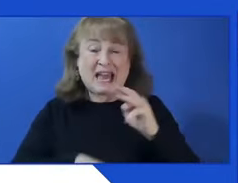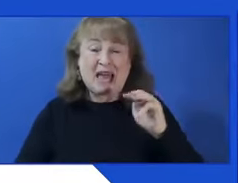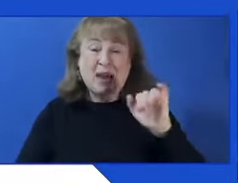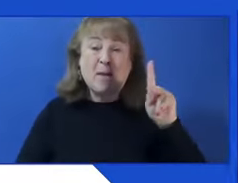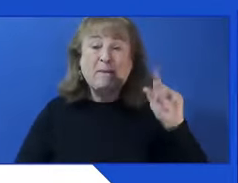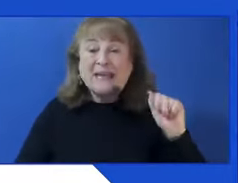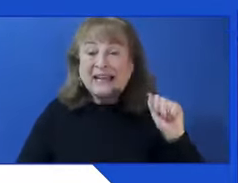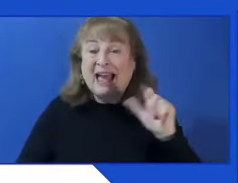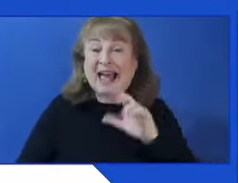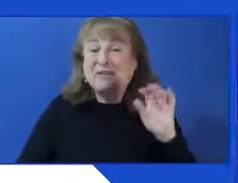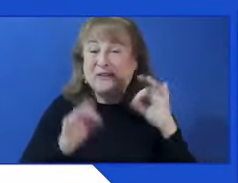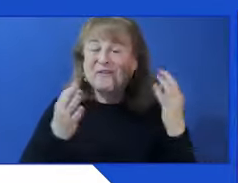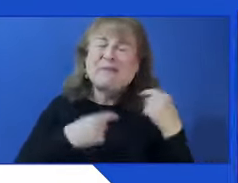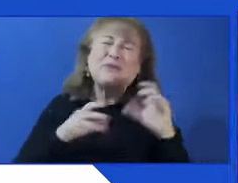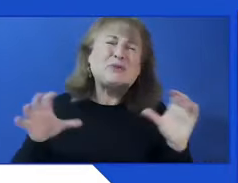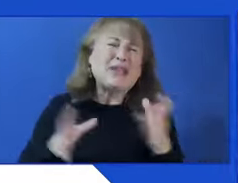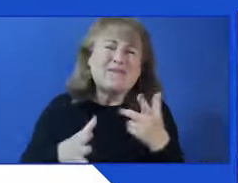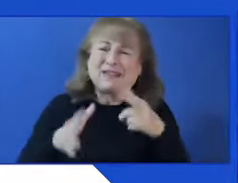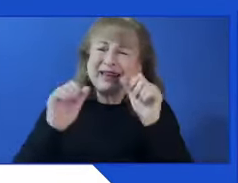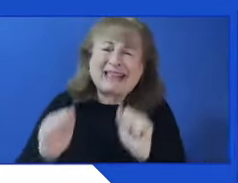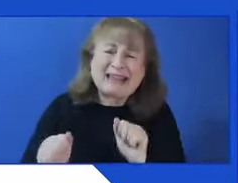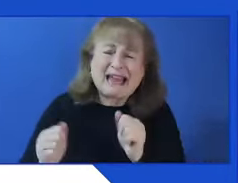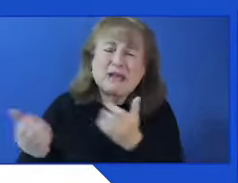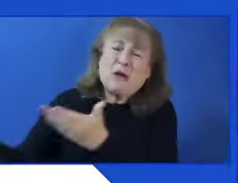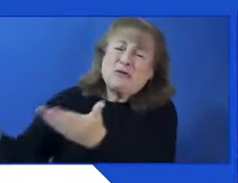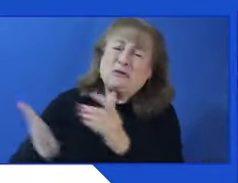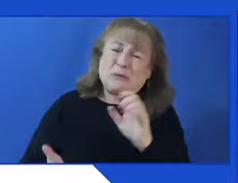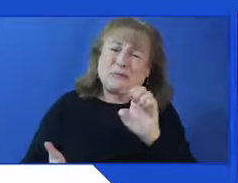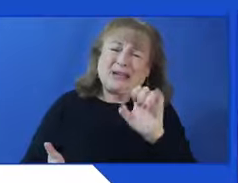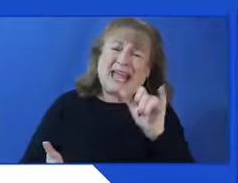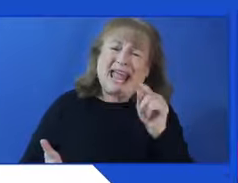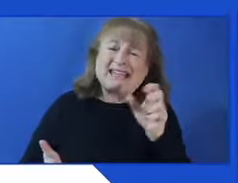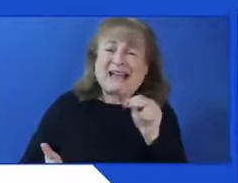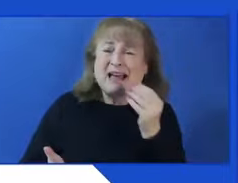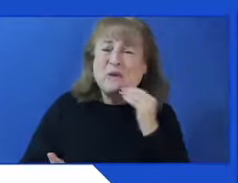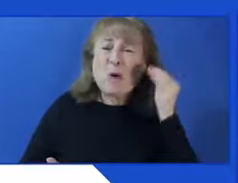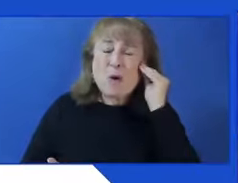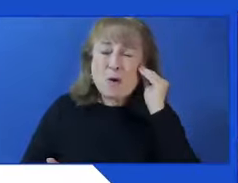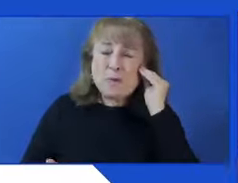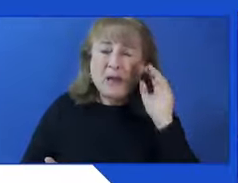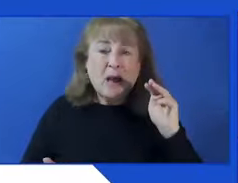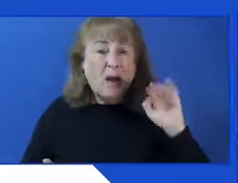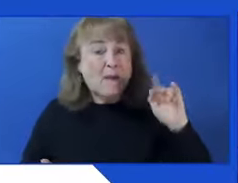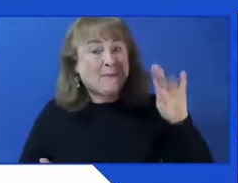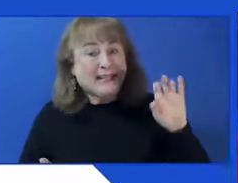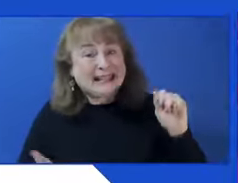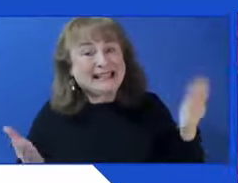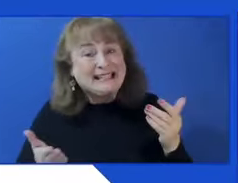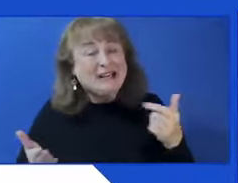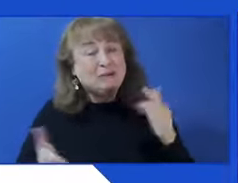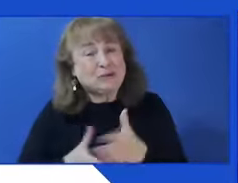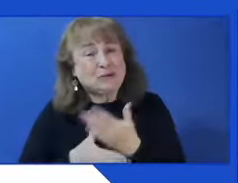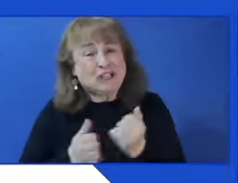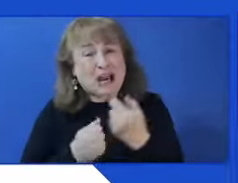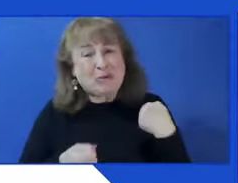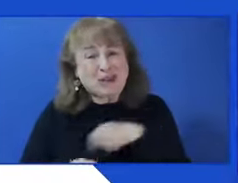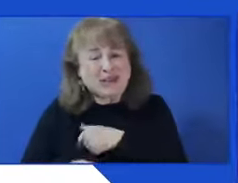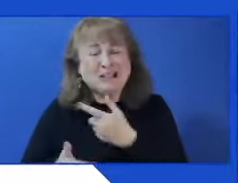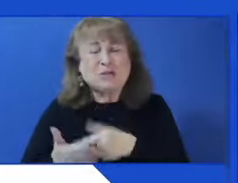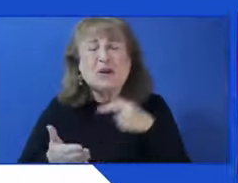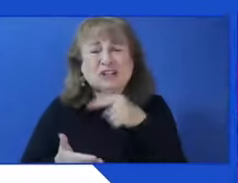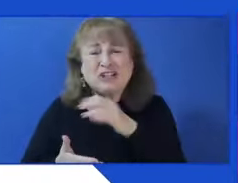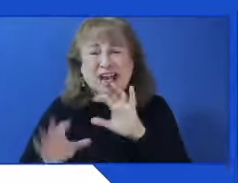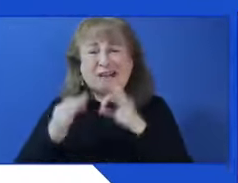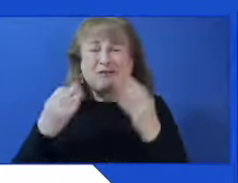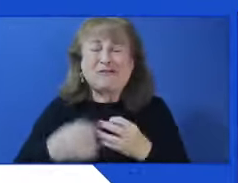family have been doing everything they can to bring Adan home. Mika is here to share with us what she and her family are